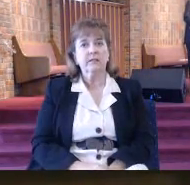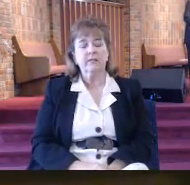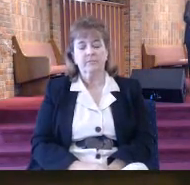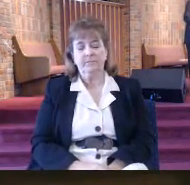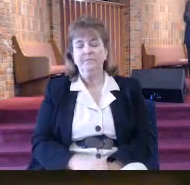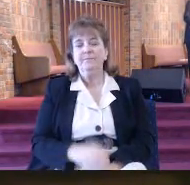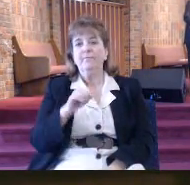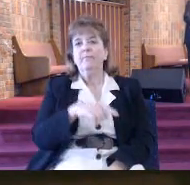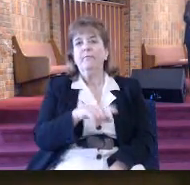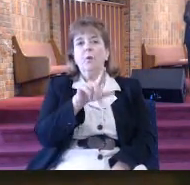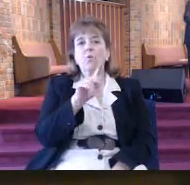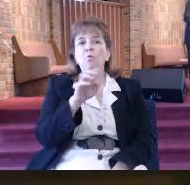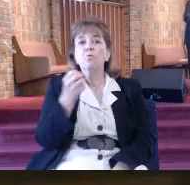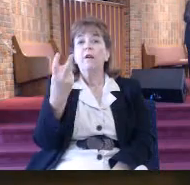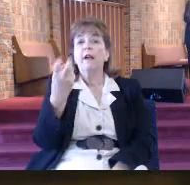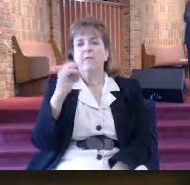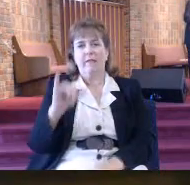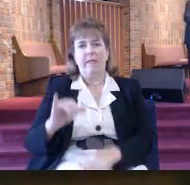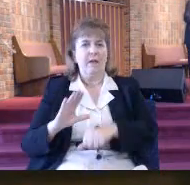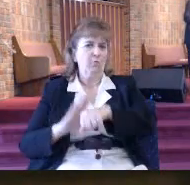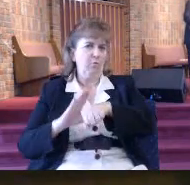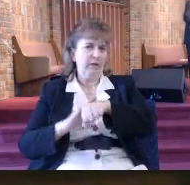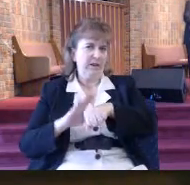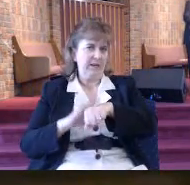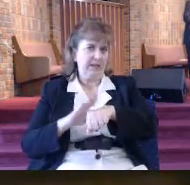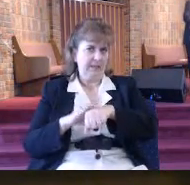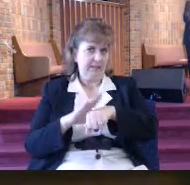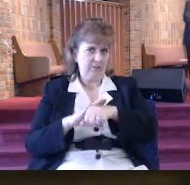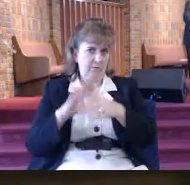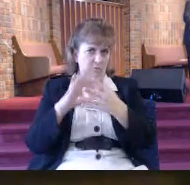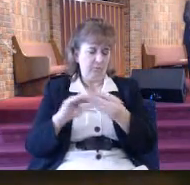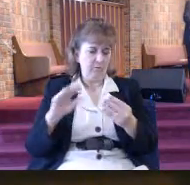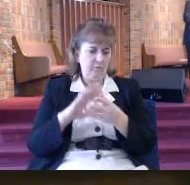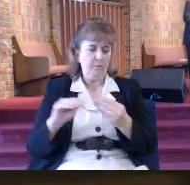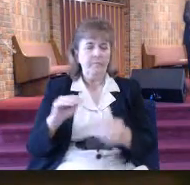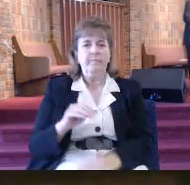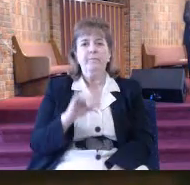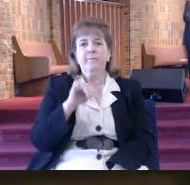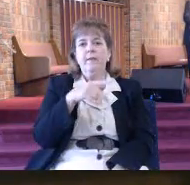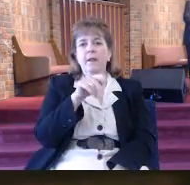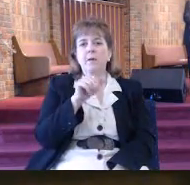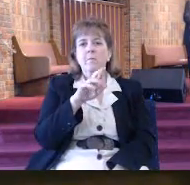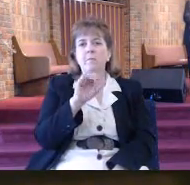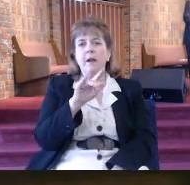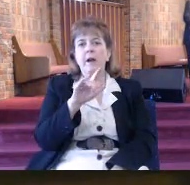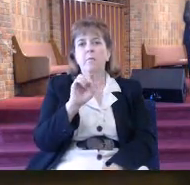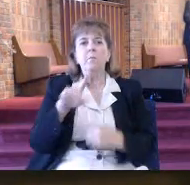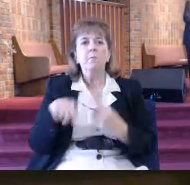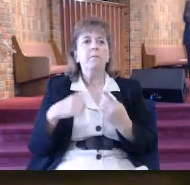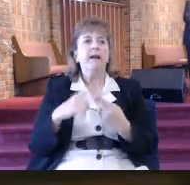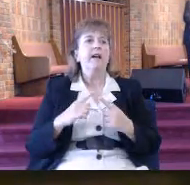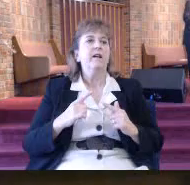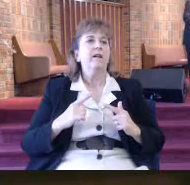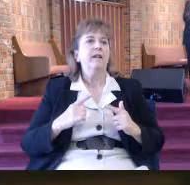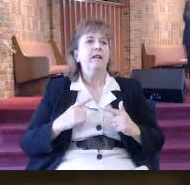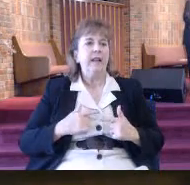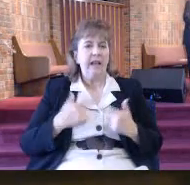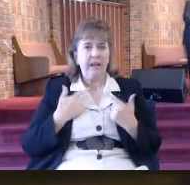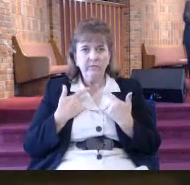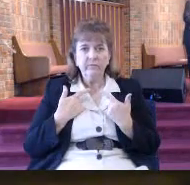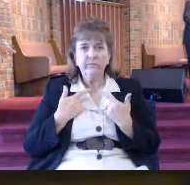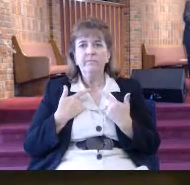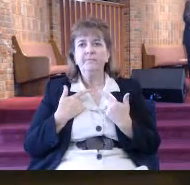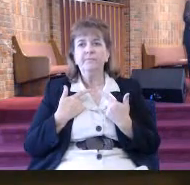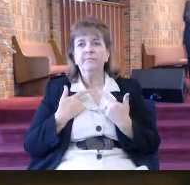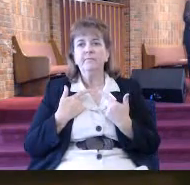Luke chapter 12 is a warning. It is a parable about life, but it